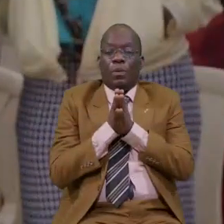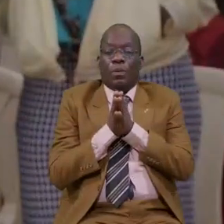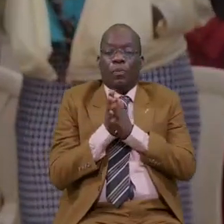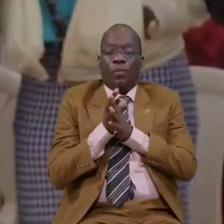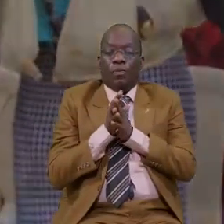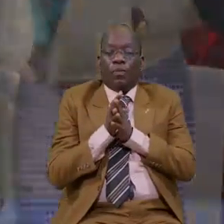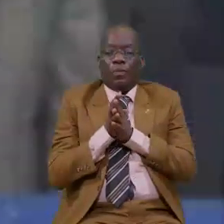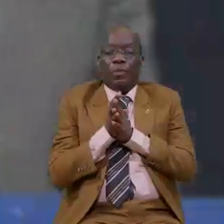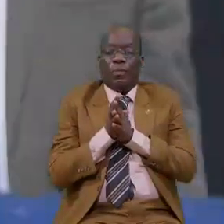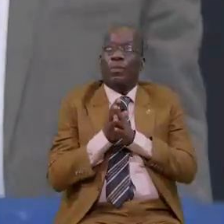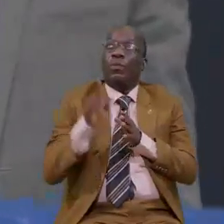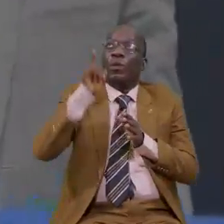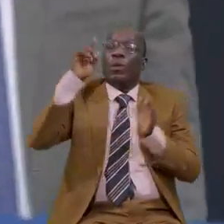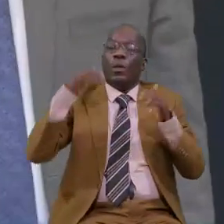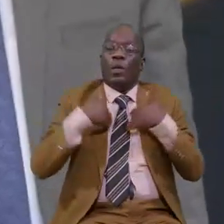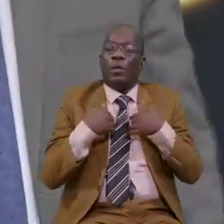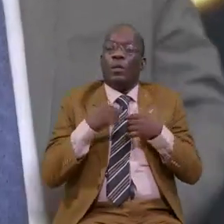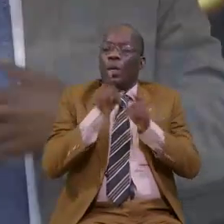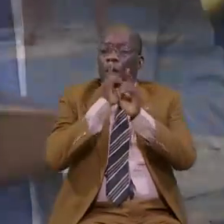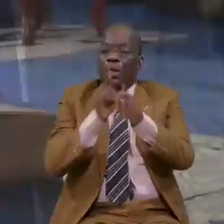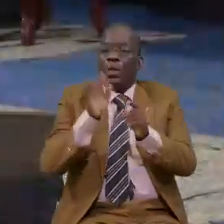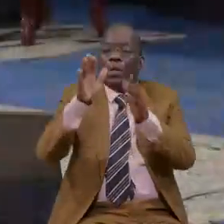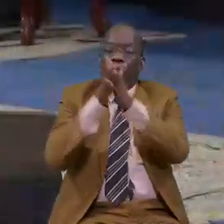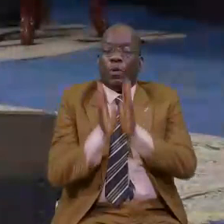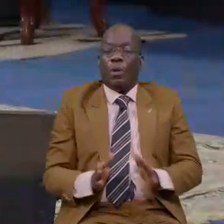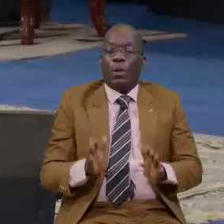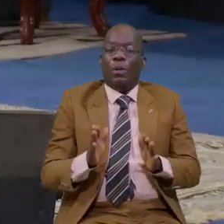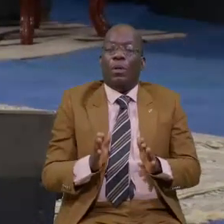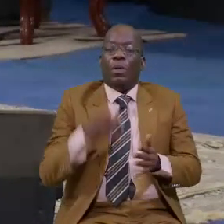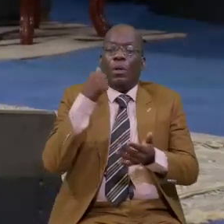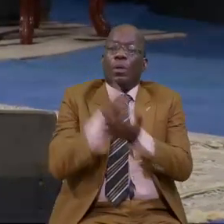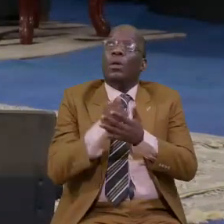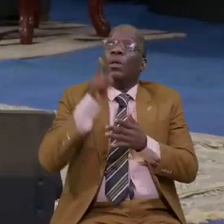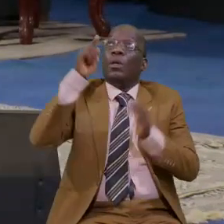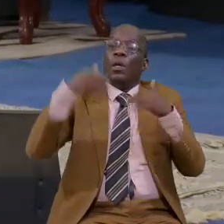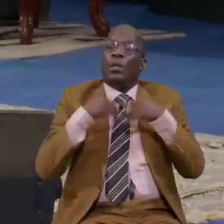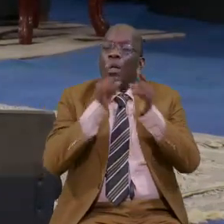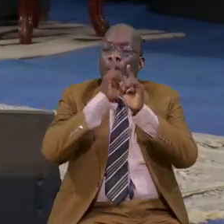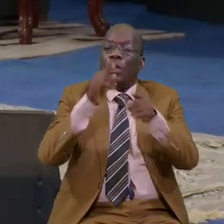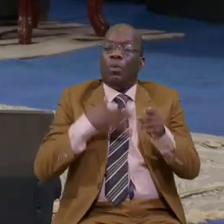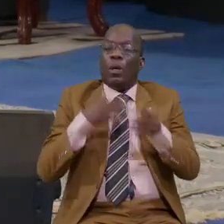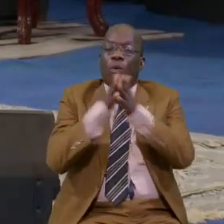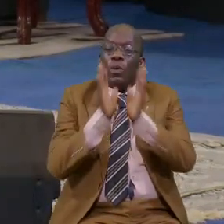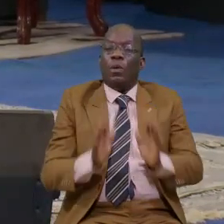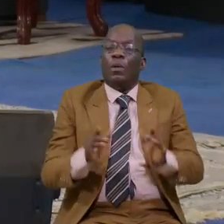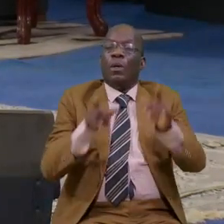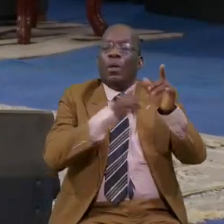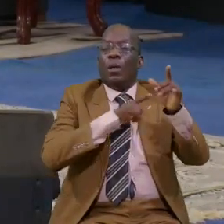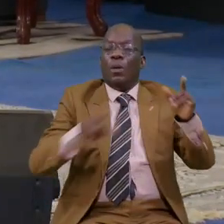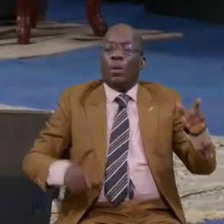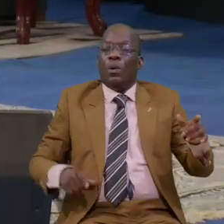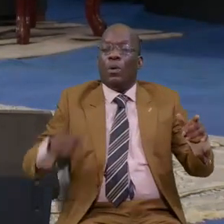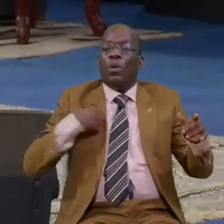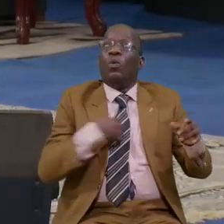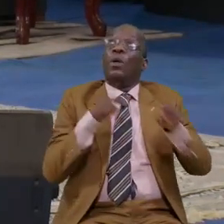He has answered your prayer. He has answered my prayer. Lord, we look up to you. You